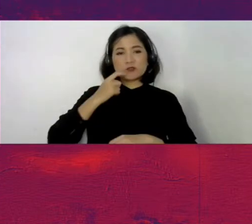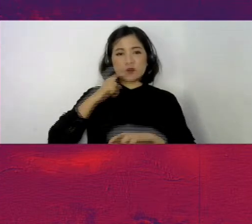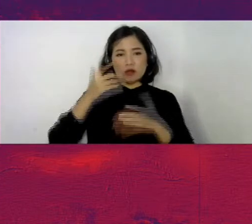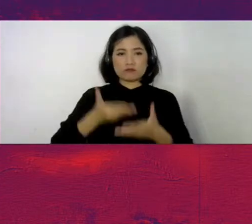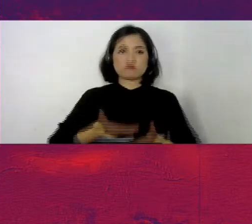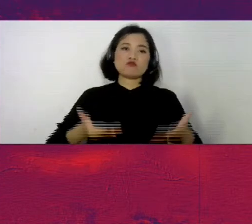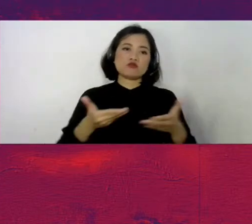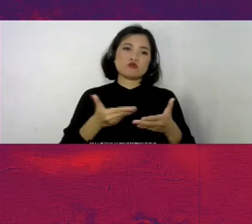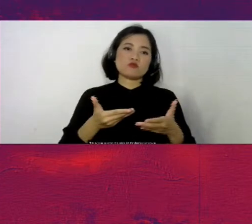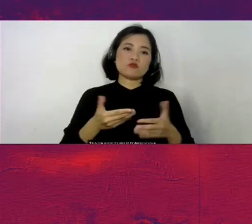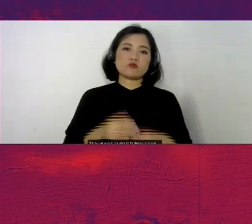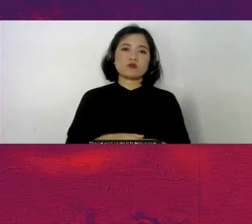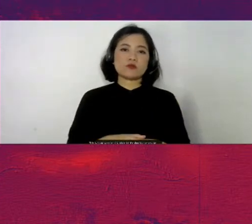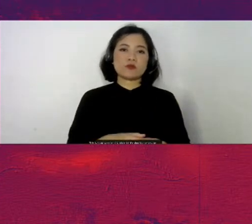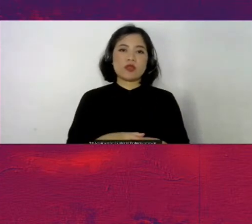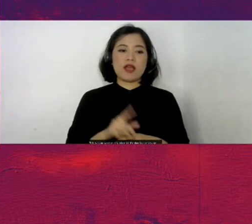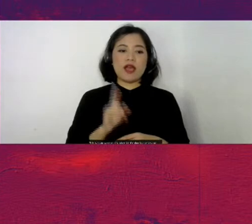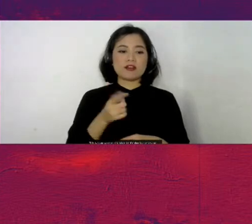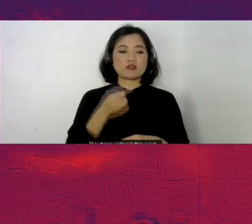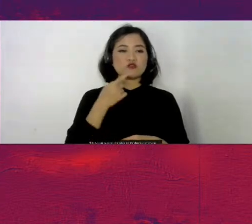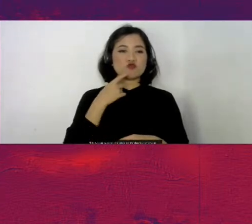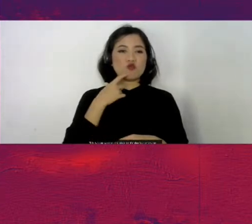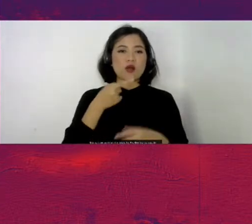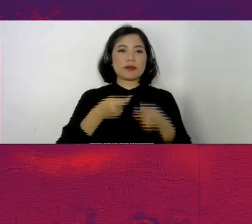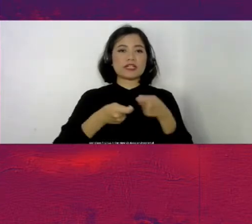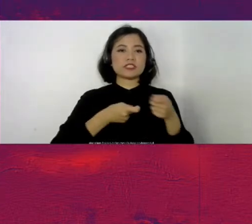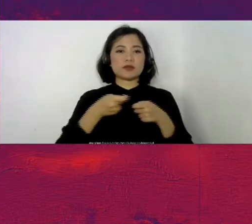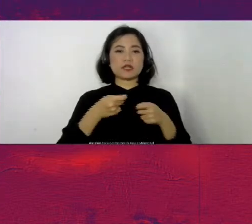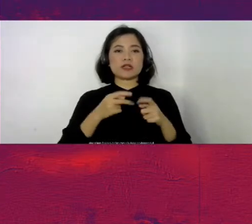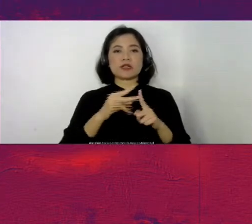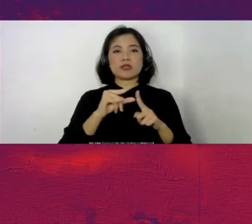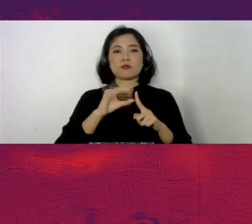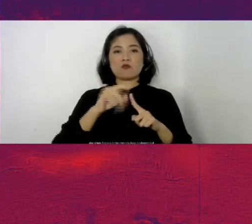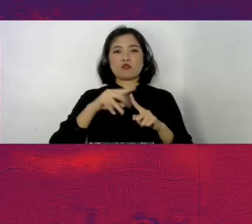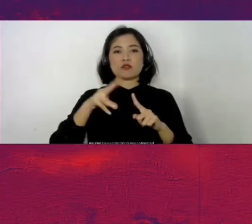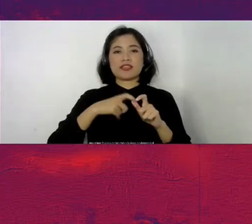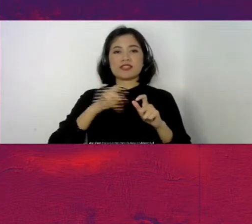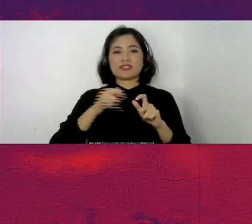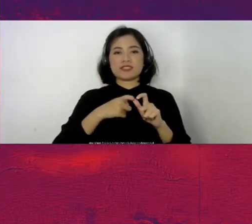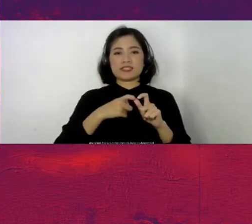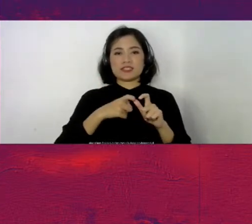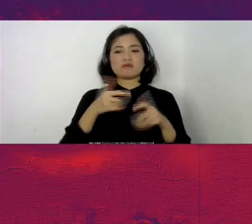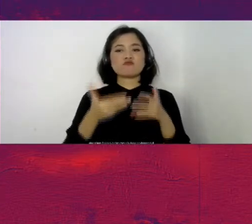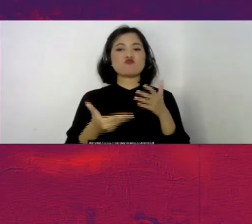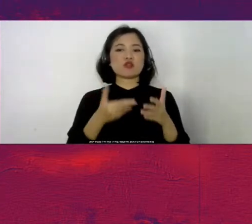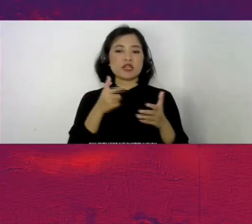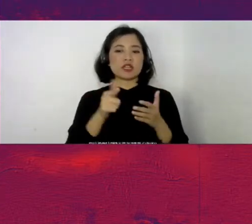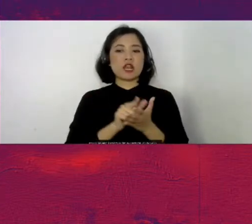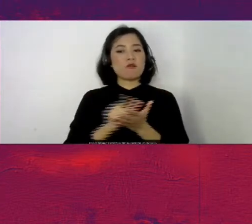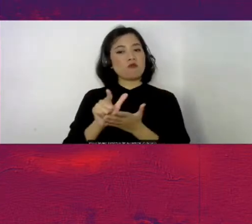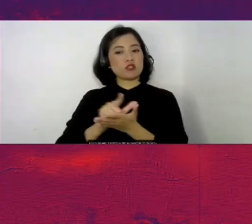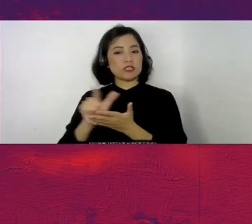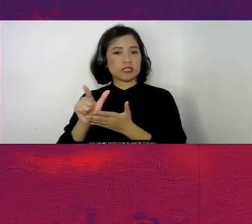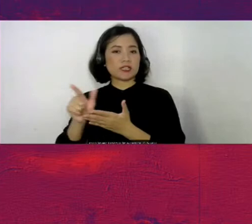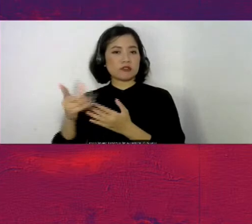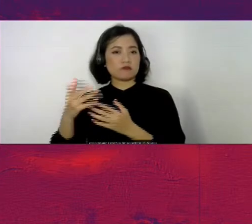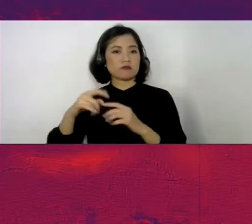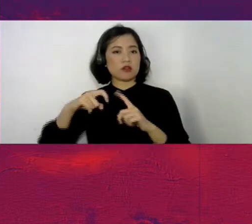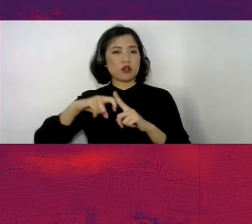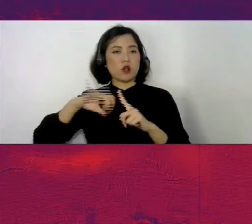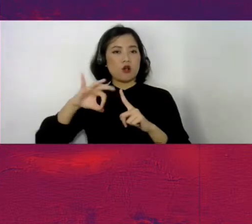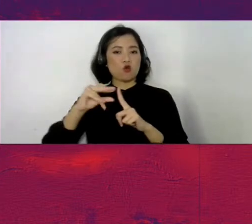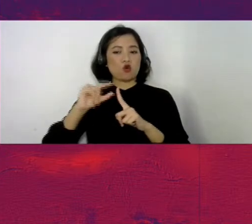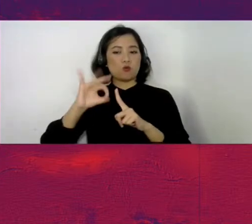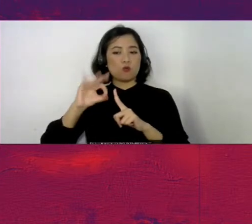to the management obfuscation hypothesis. So it means that maybe the corporate reporting at current state does